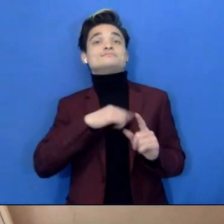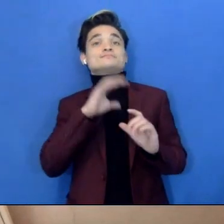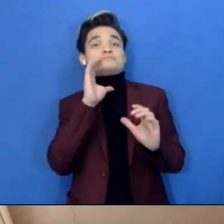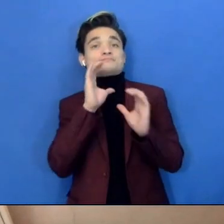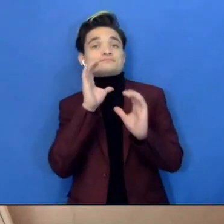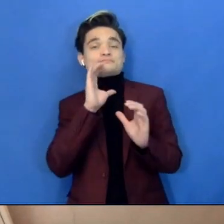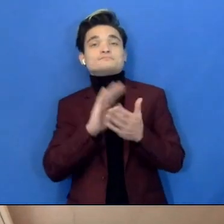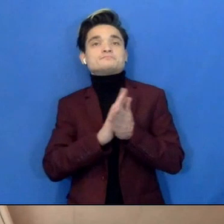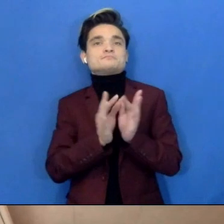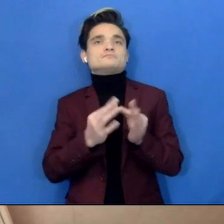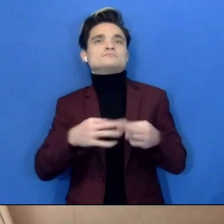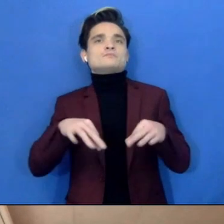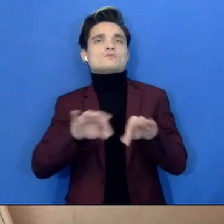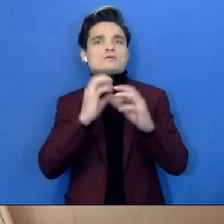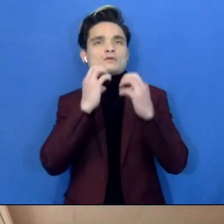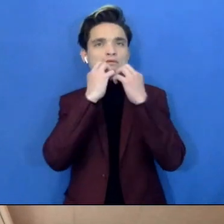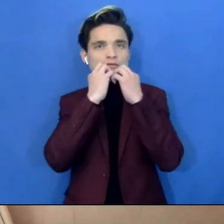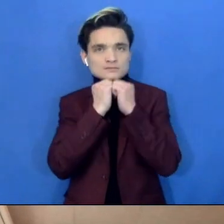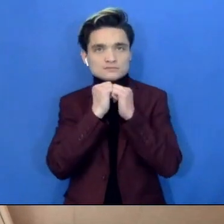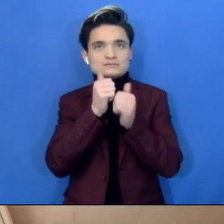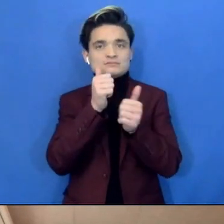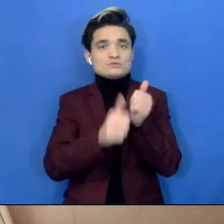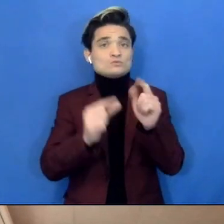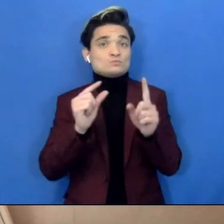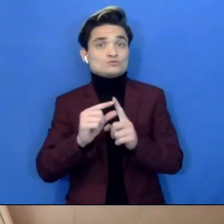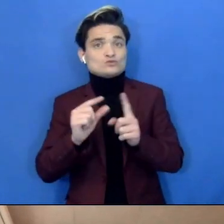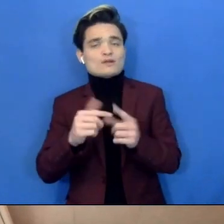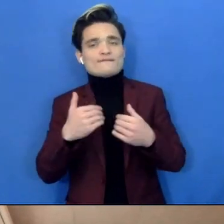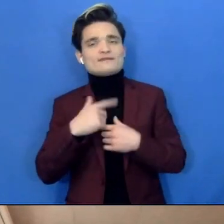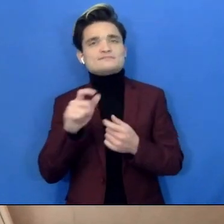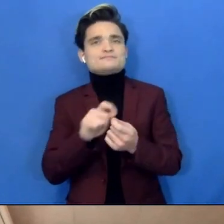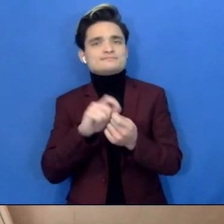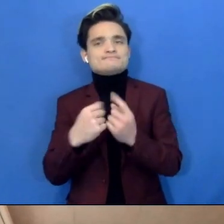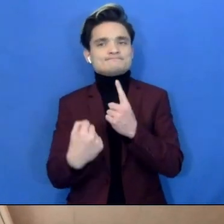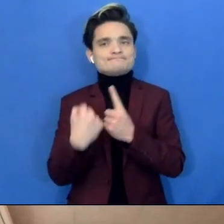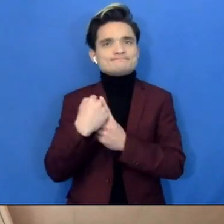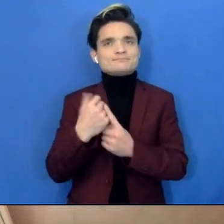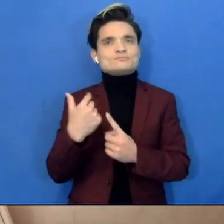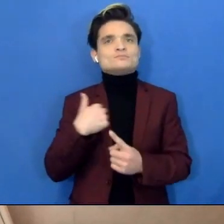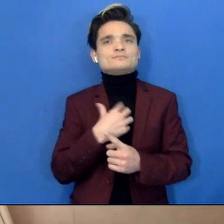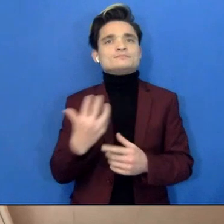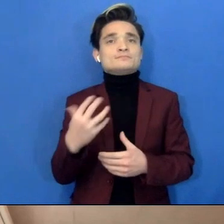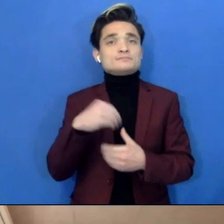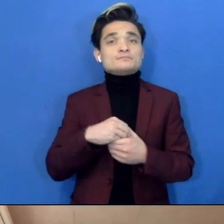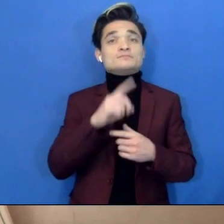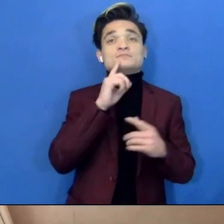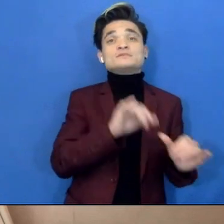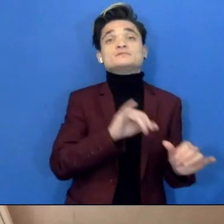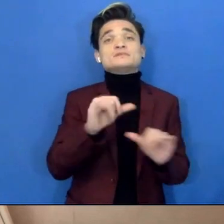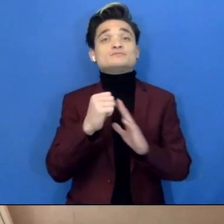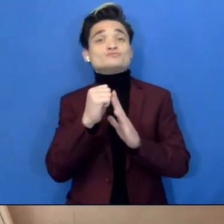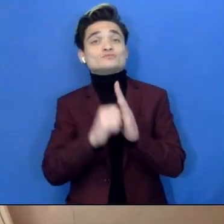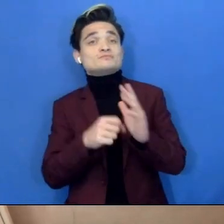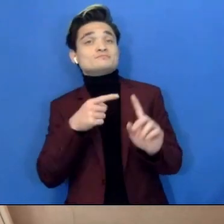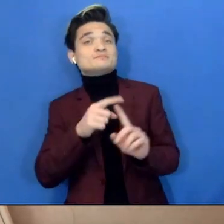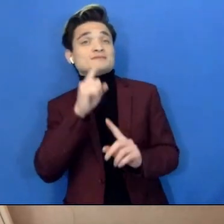matters, so that it's a bit like scripted fiction, so that you cannot see the struggles that we have by dealing with all this kind of